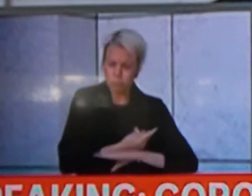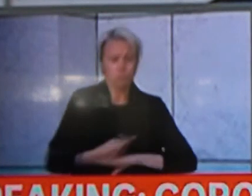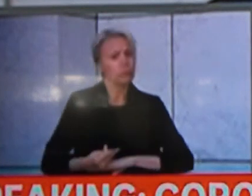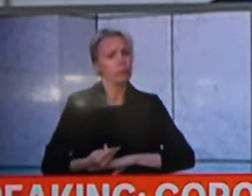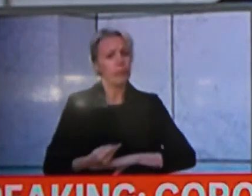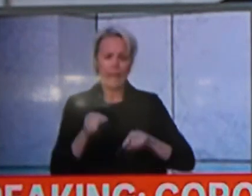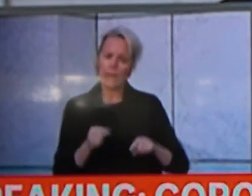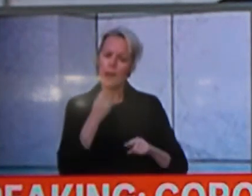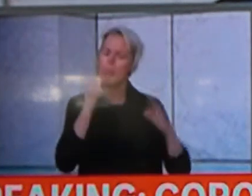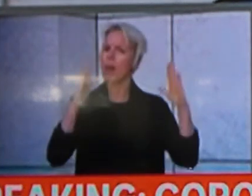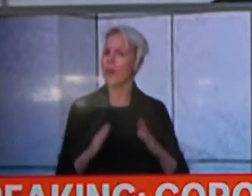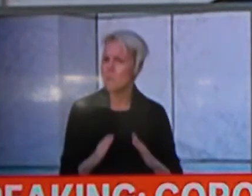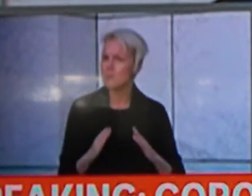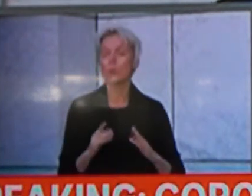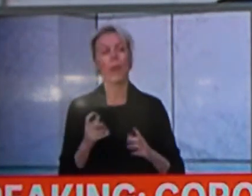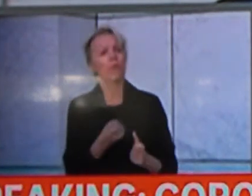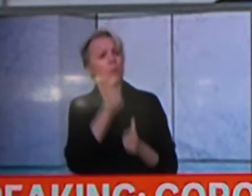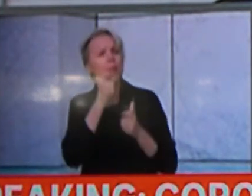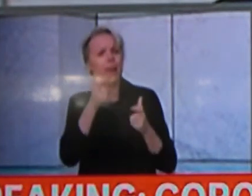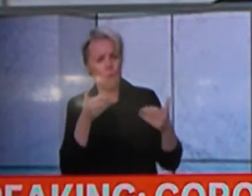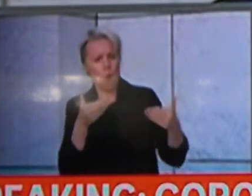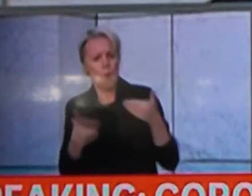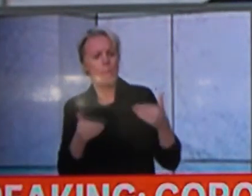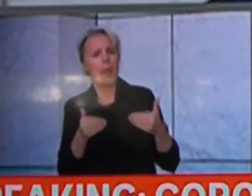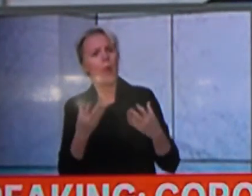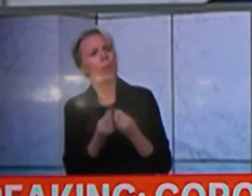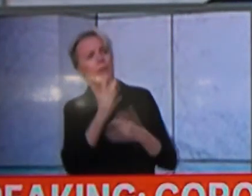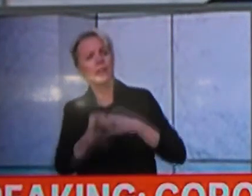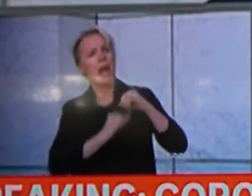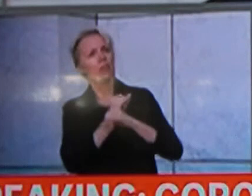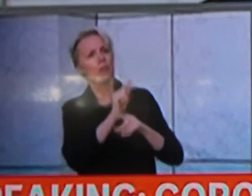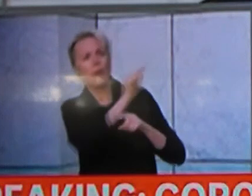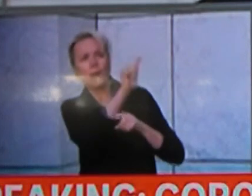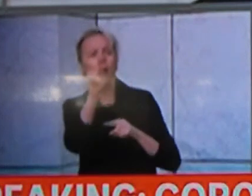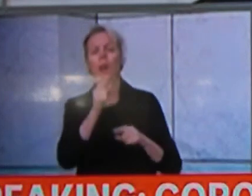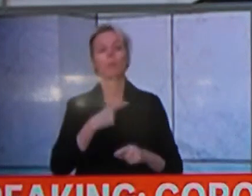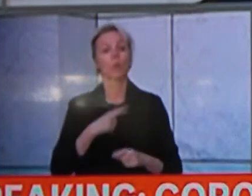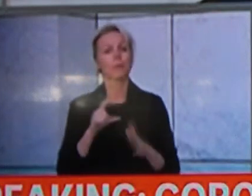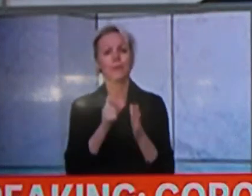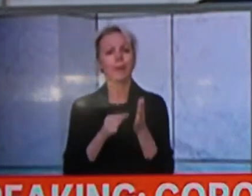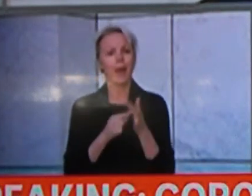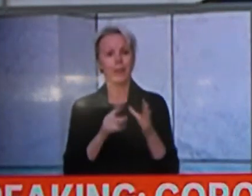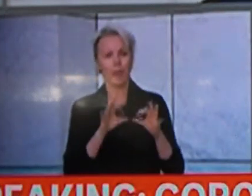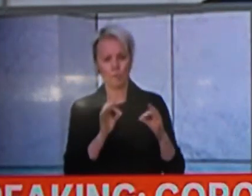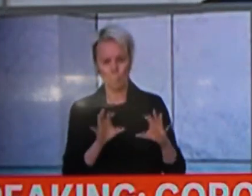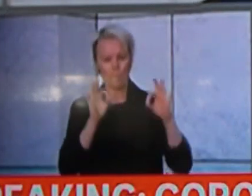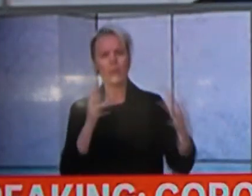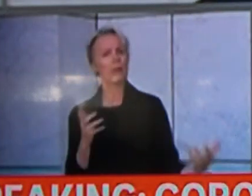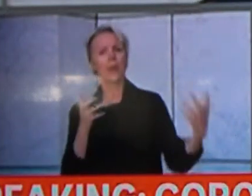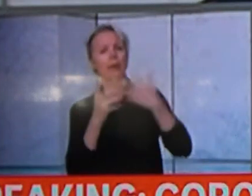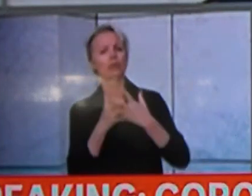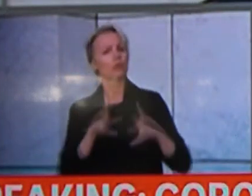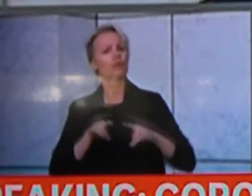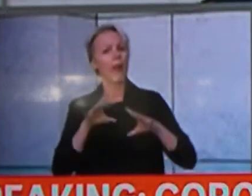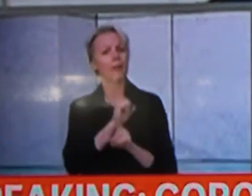careful about the international comparisons made, because the data is not necessarily directly comparable. But the point